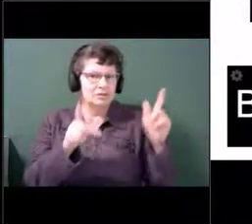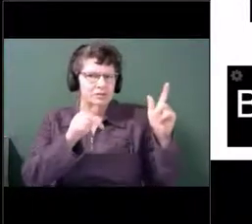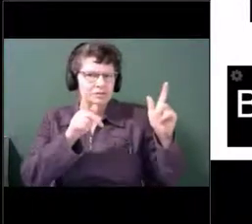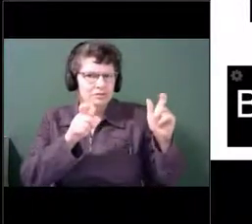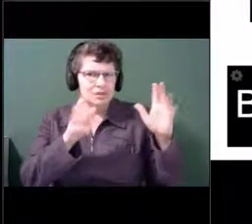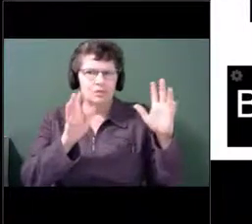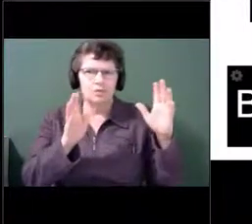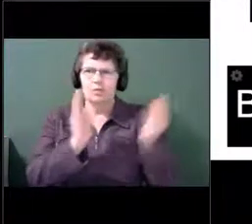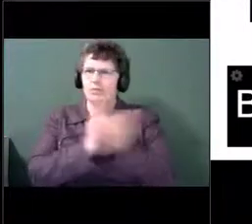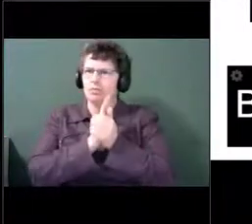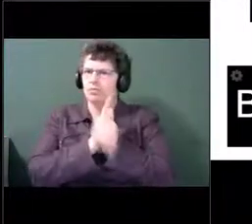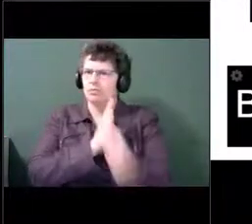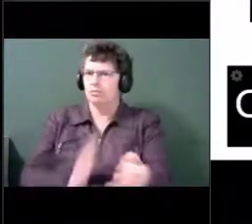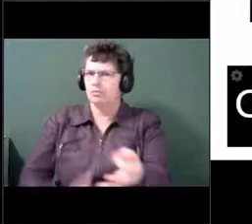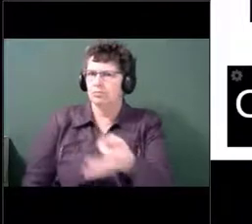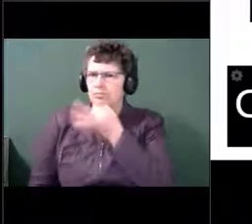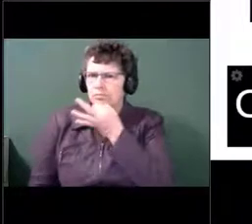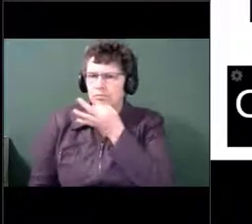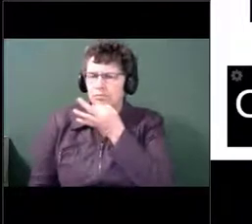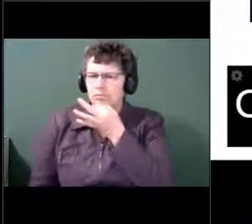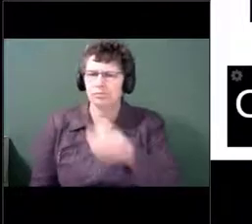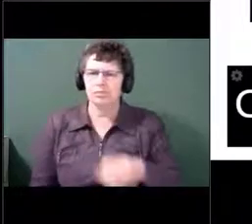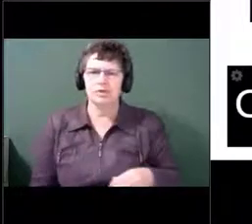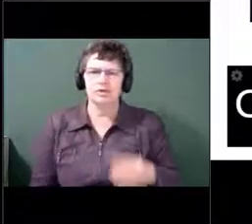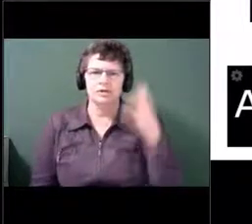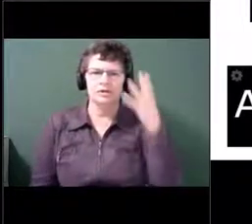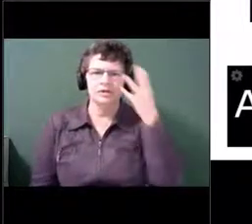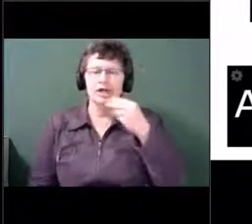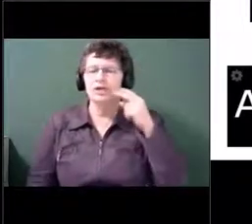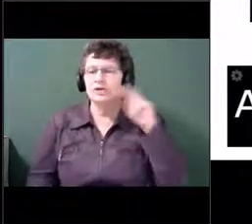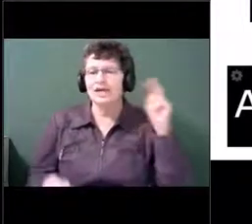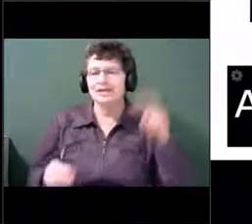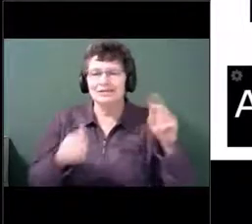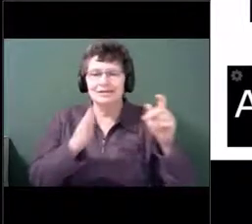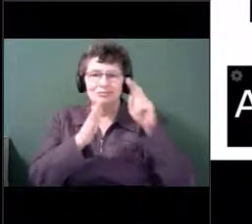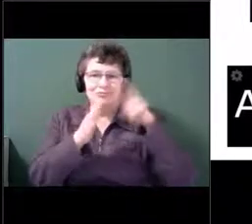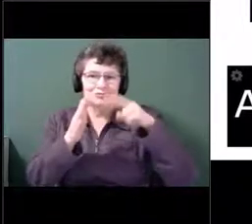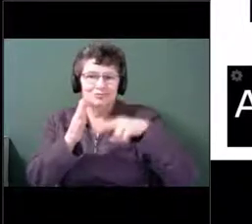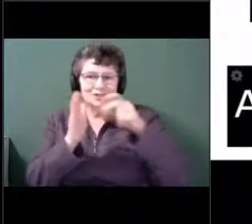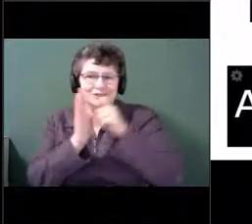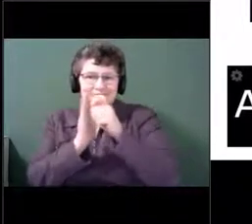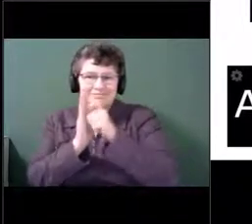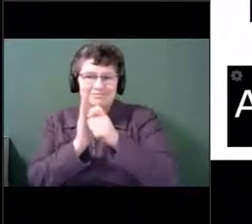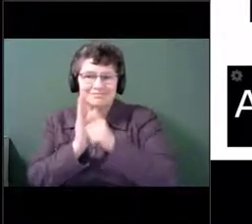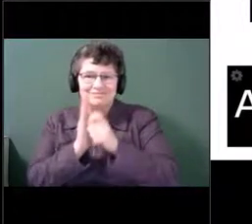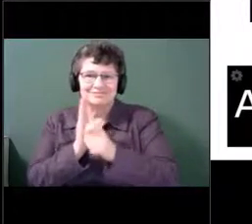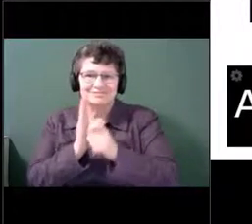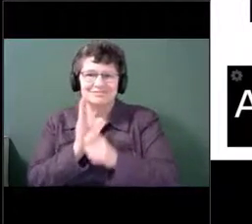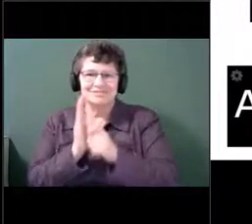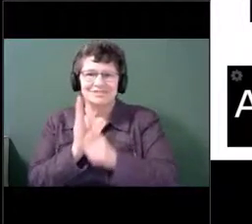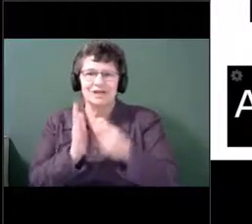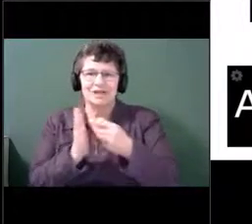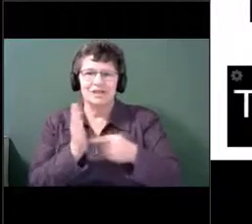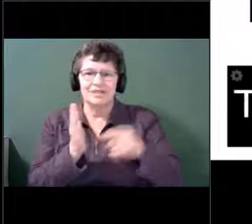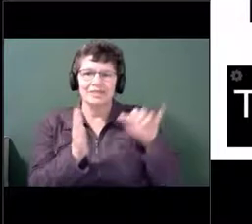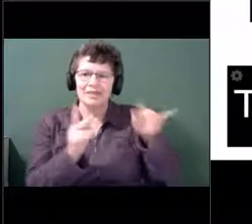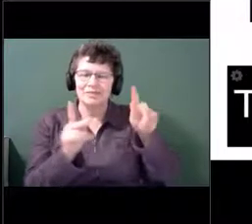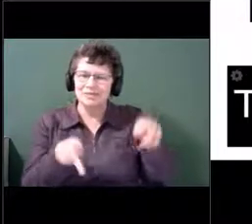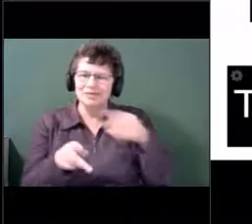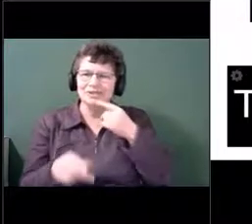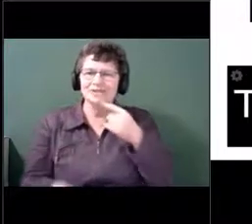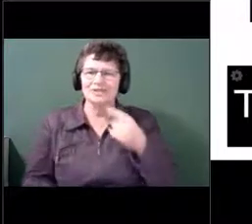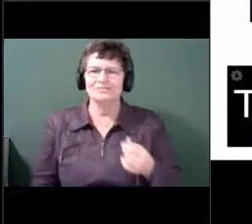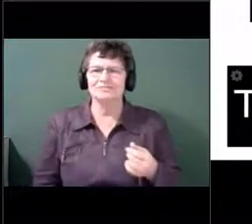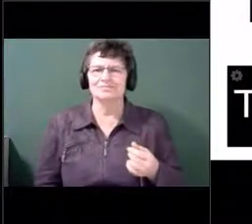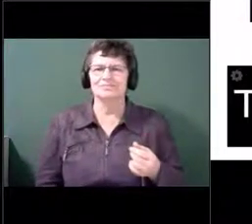Alongside it, you'll see here, this is the artist statement, and this has come from directly from the website, the